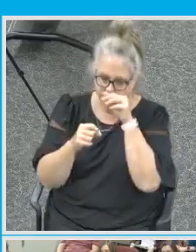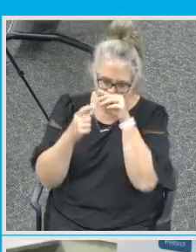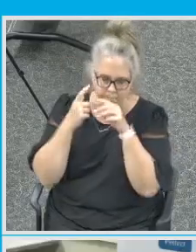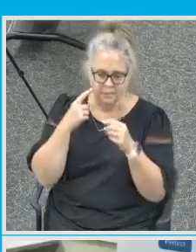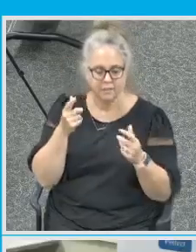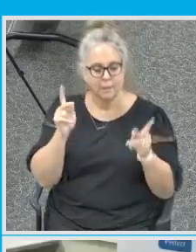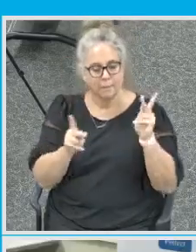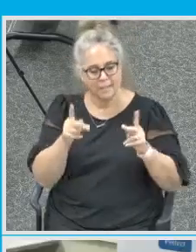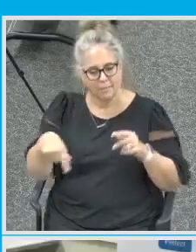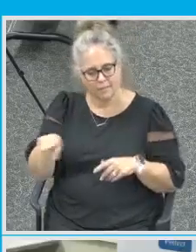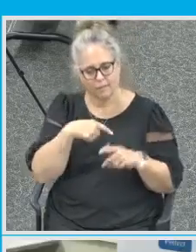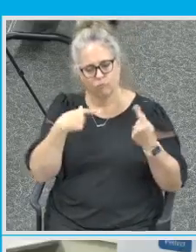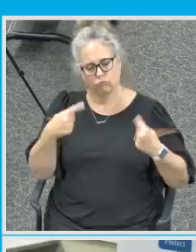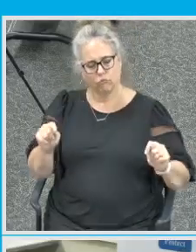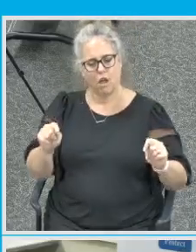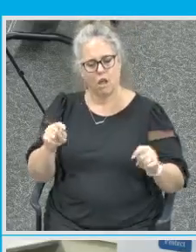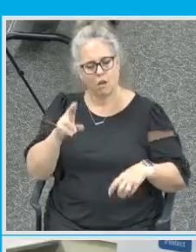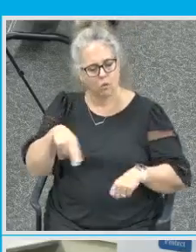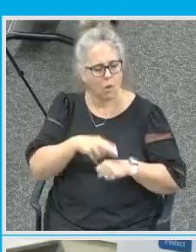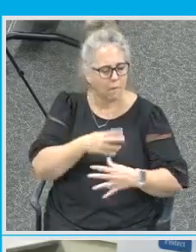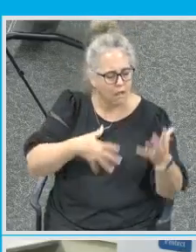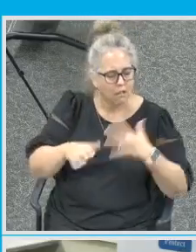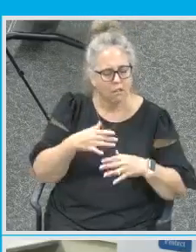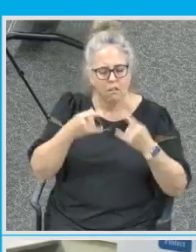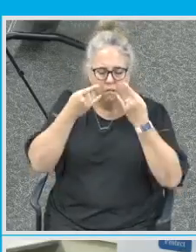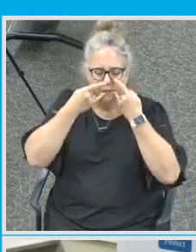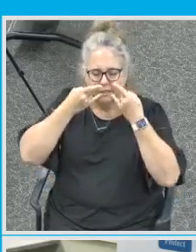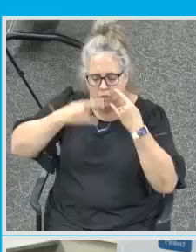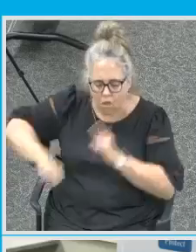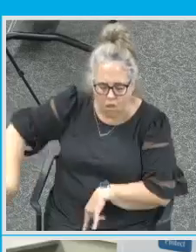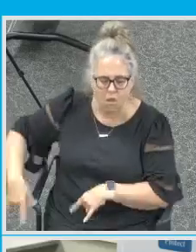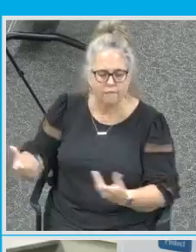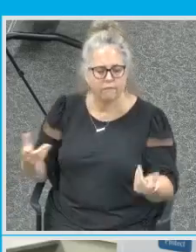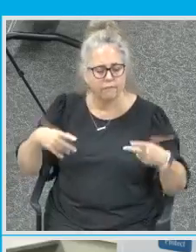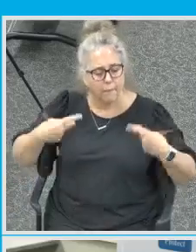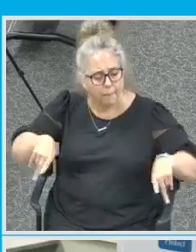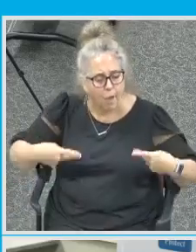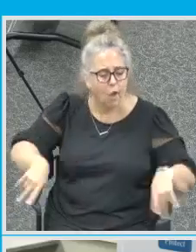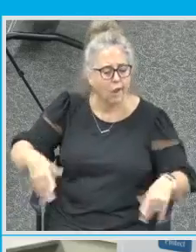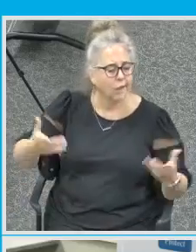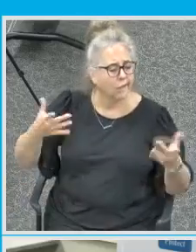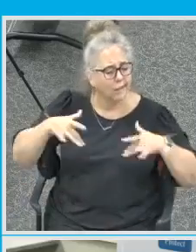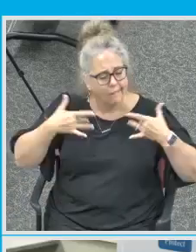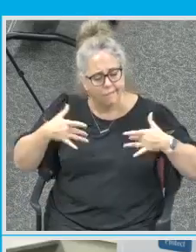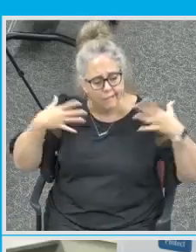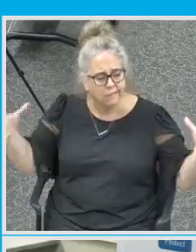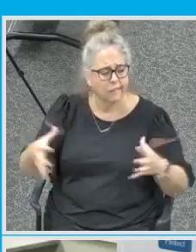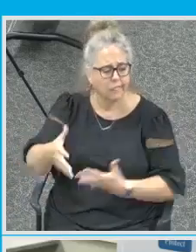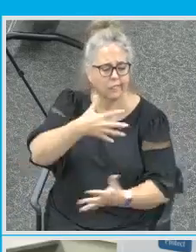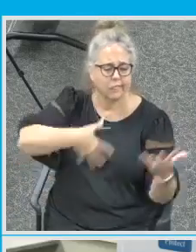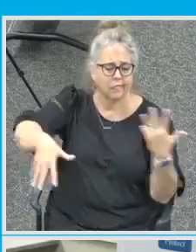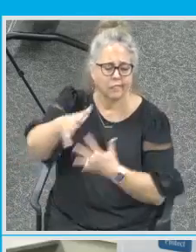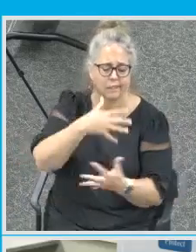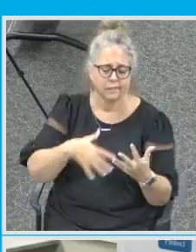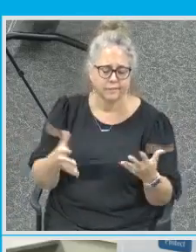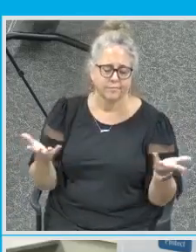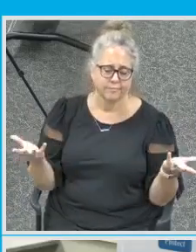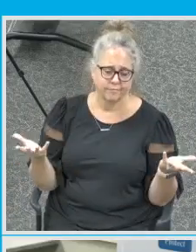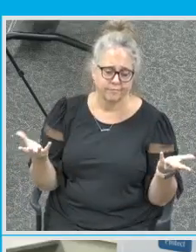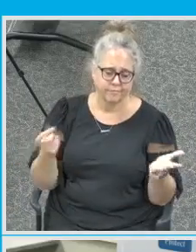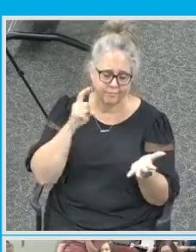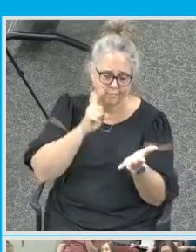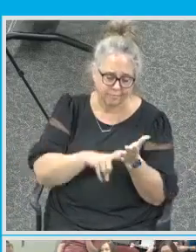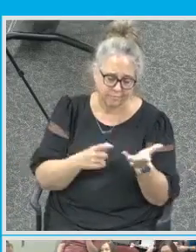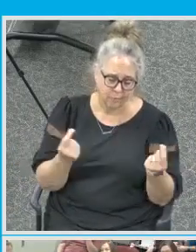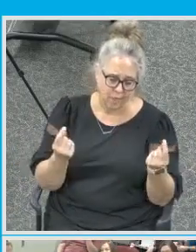people flying planes, all that, flying on planes and all that kind of stuff. So, so we'll see with this respiratory season. Again, for us in public health, the message